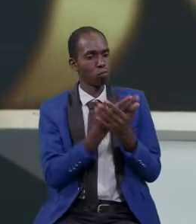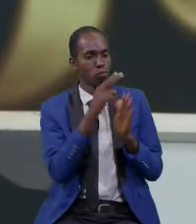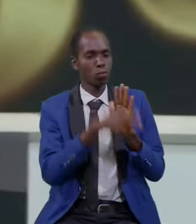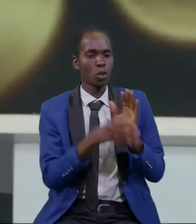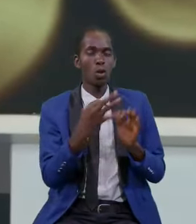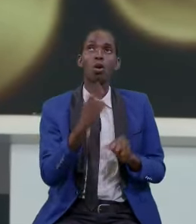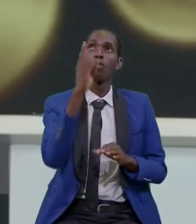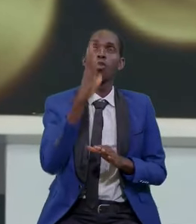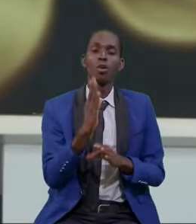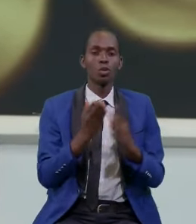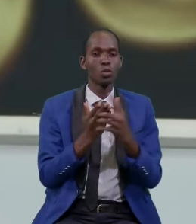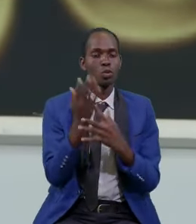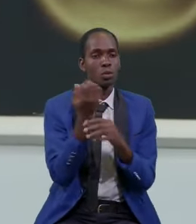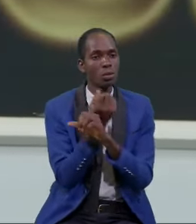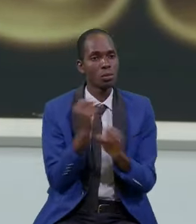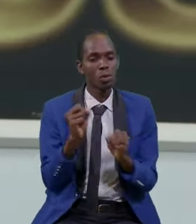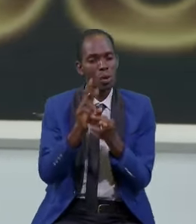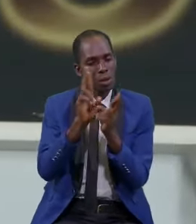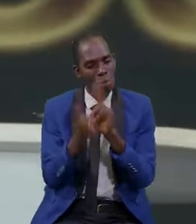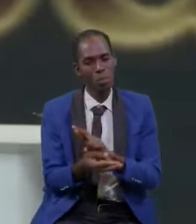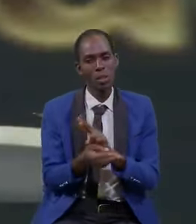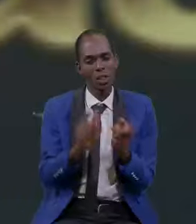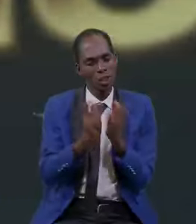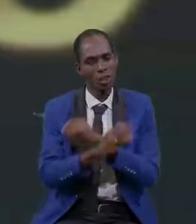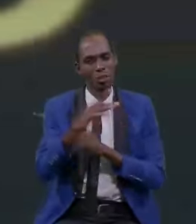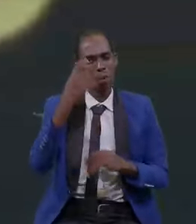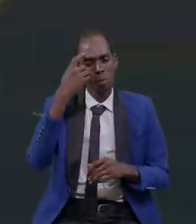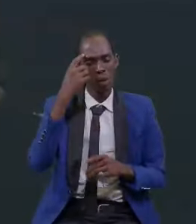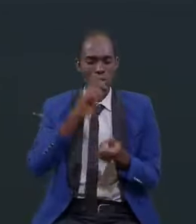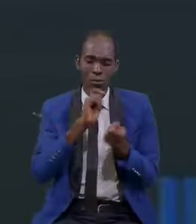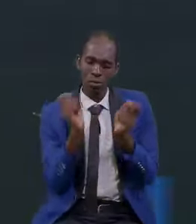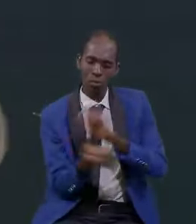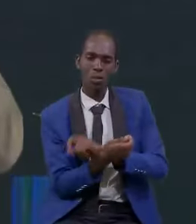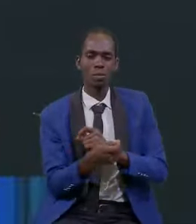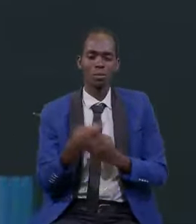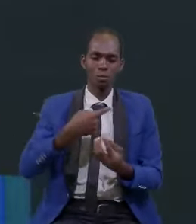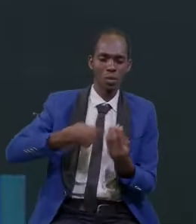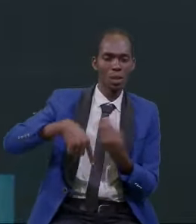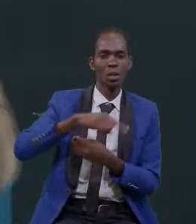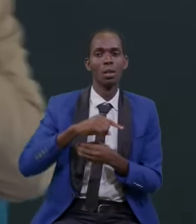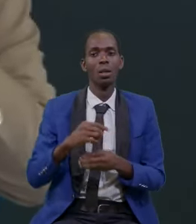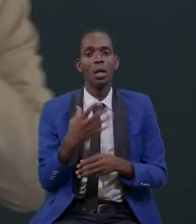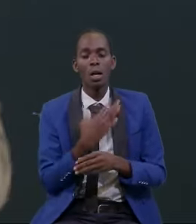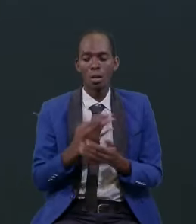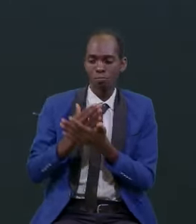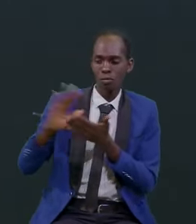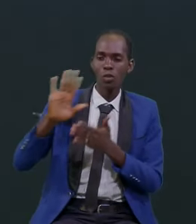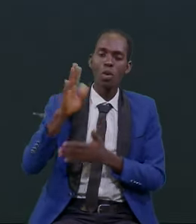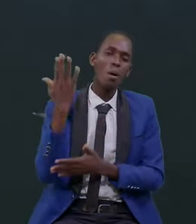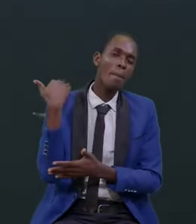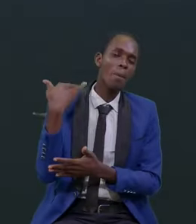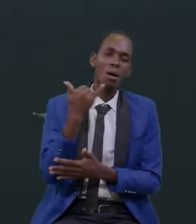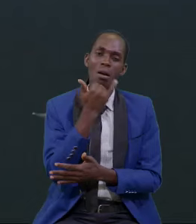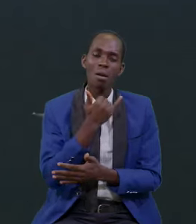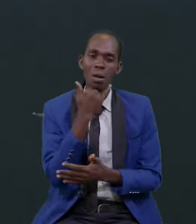Lord. Repent, change your mind, turn around, turn away from your past, and now turn